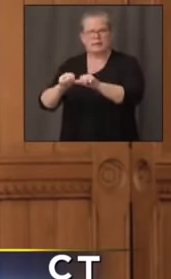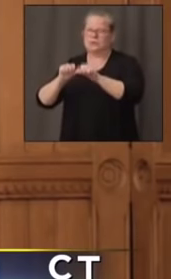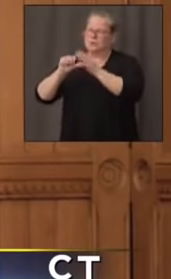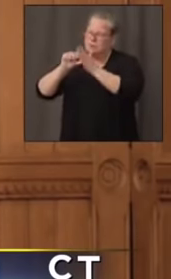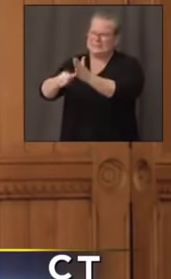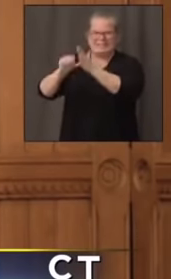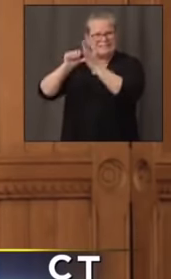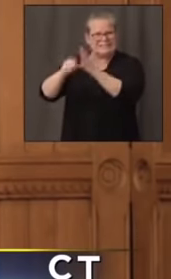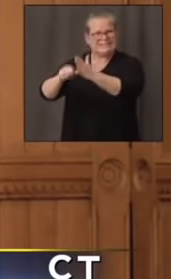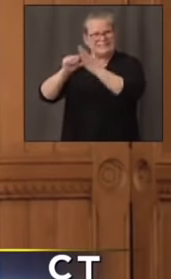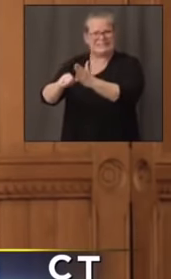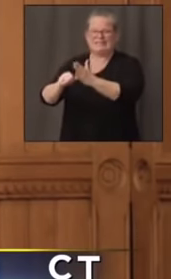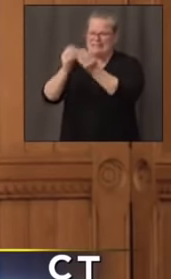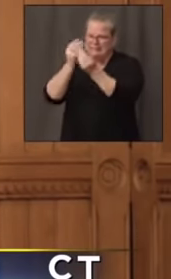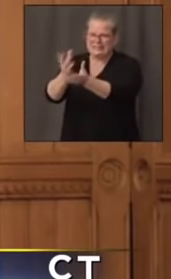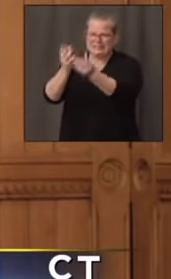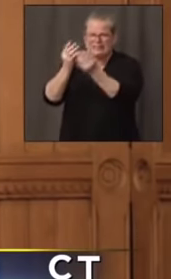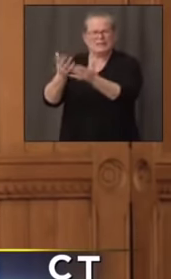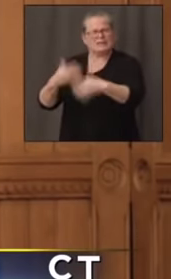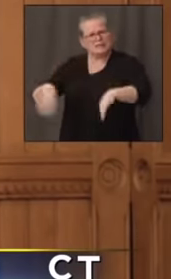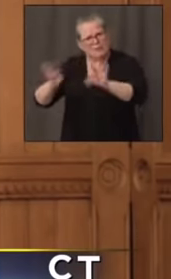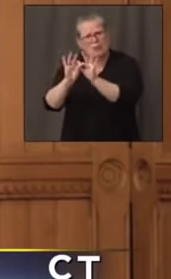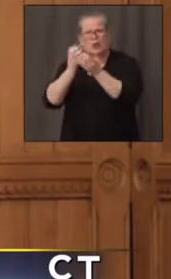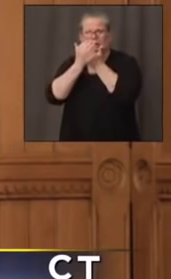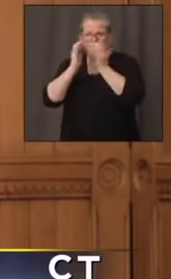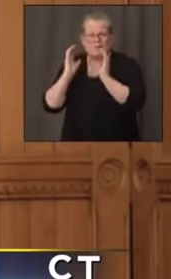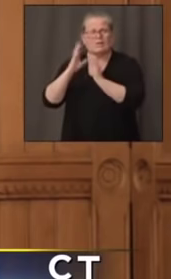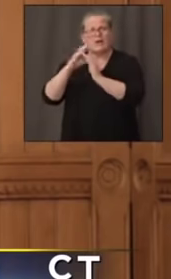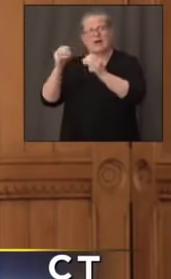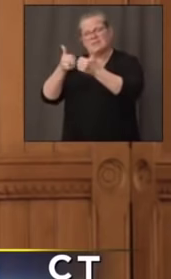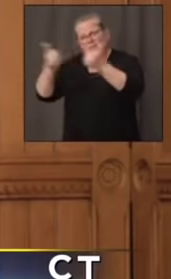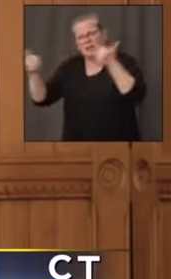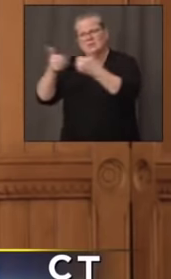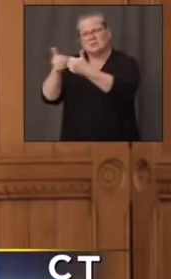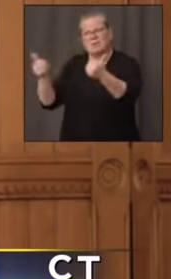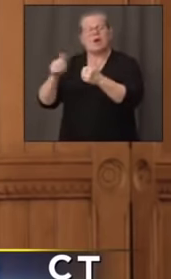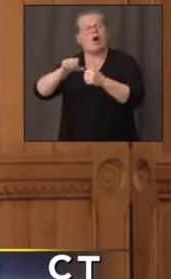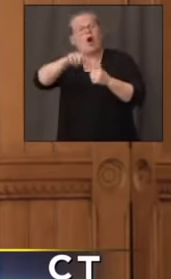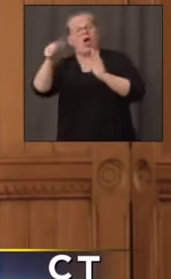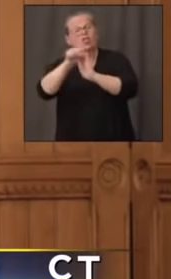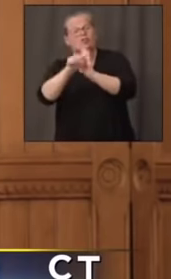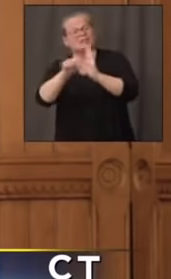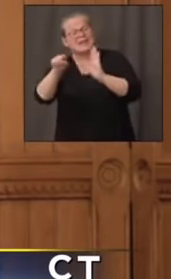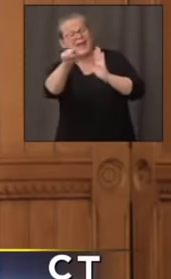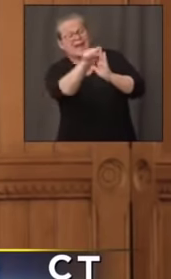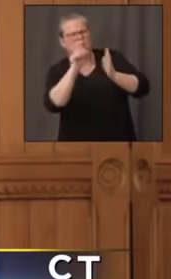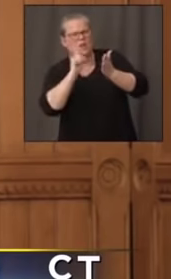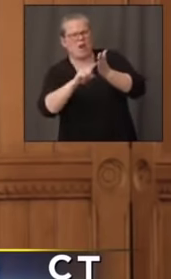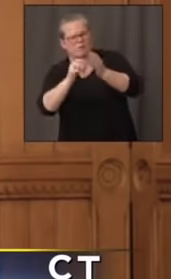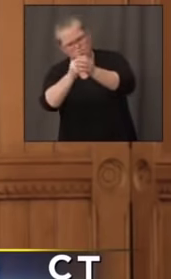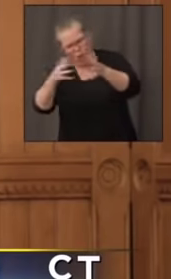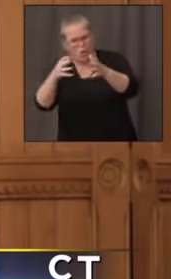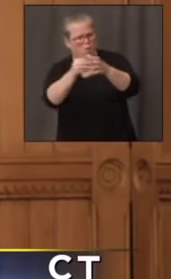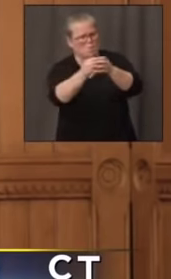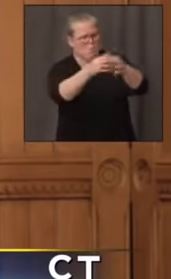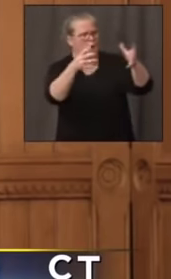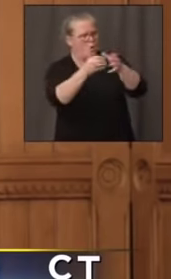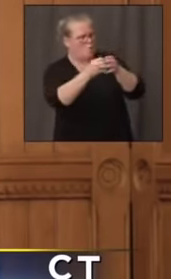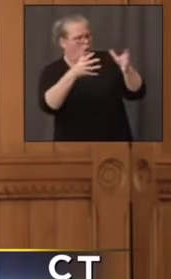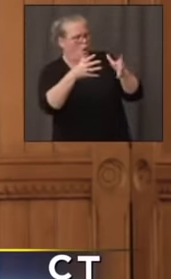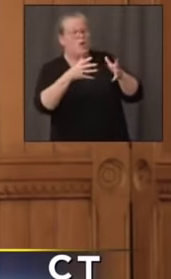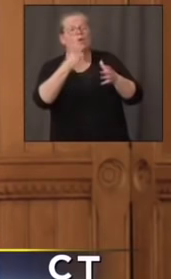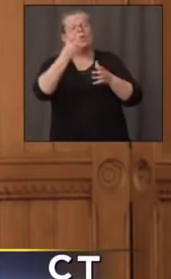look at some of these states in the South that are seeing flare-ups, one of the constant themes is that these are states that overwhelmingly do not believe